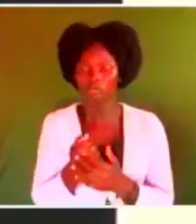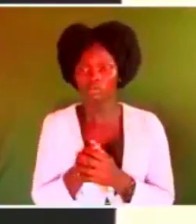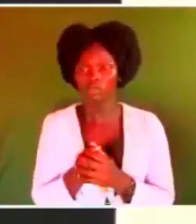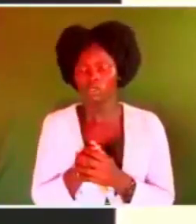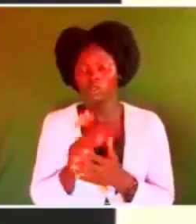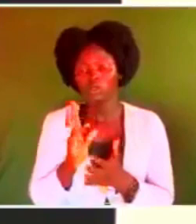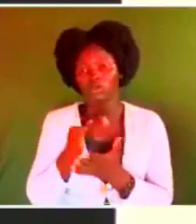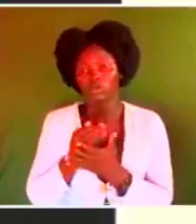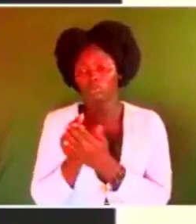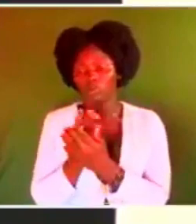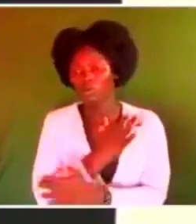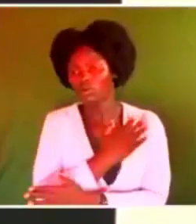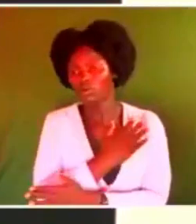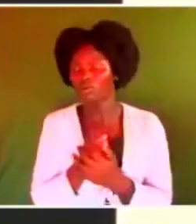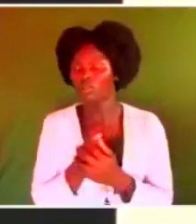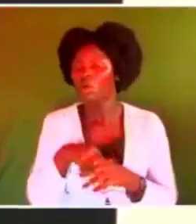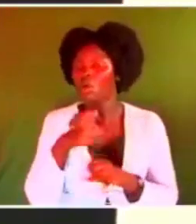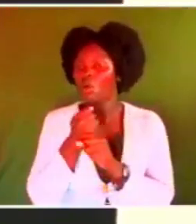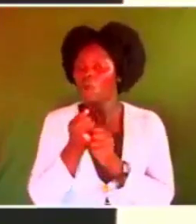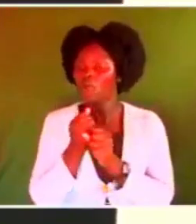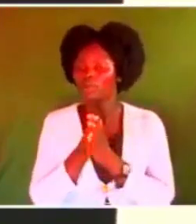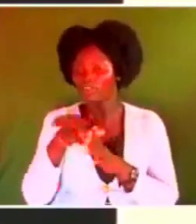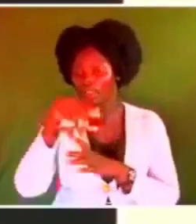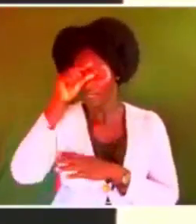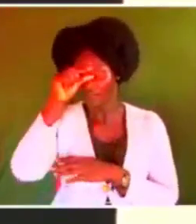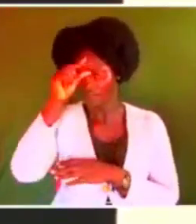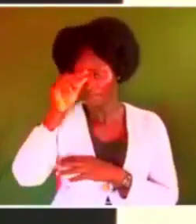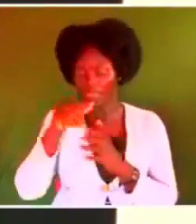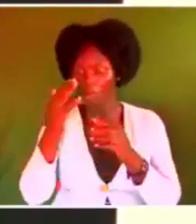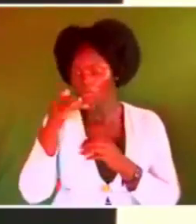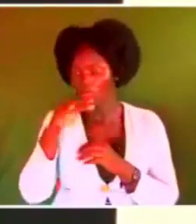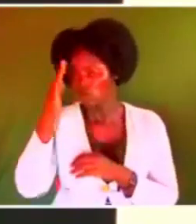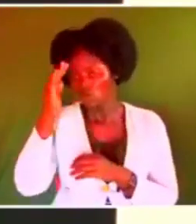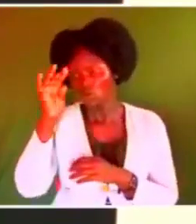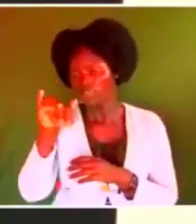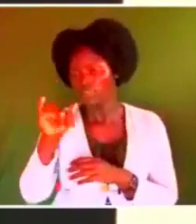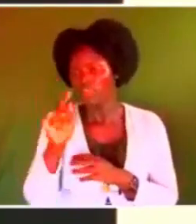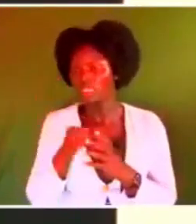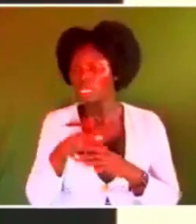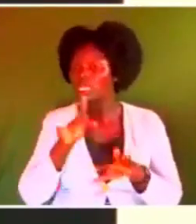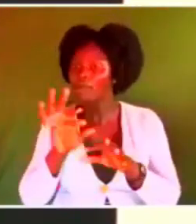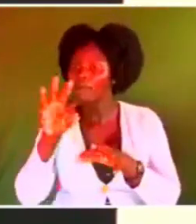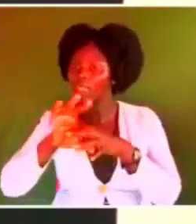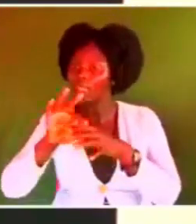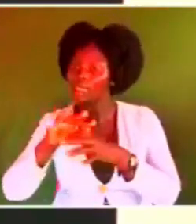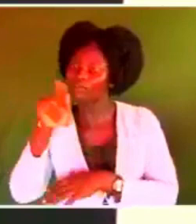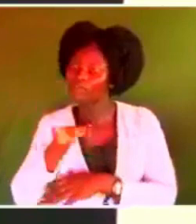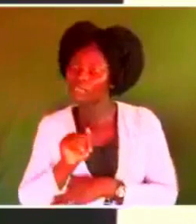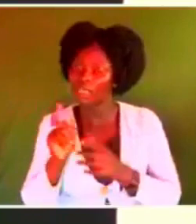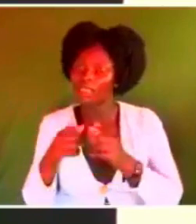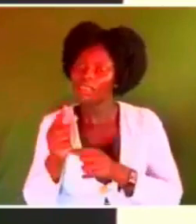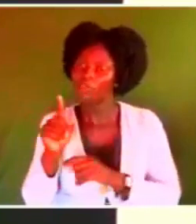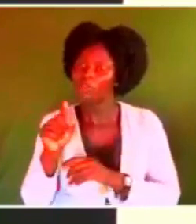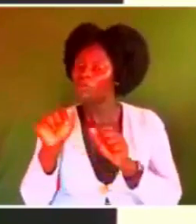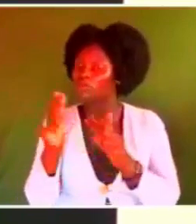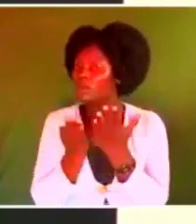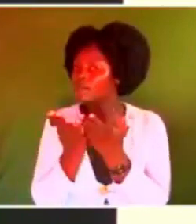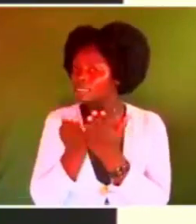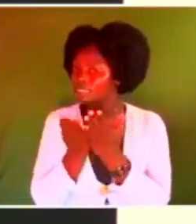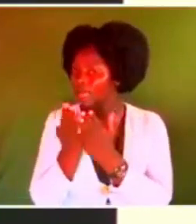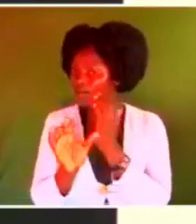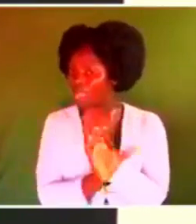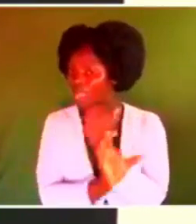conviction and to work with the government, because we know that once you are elected, you shall serve this